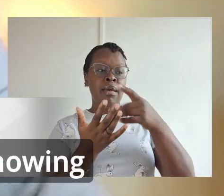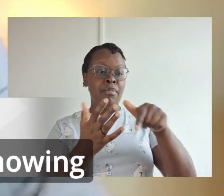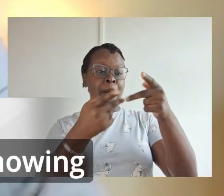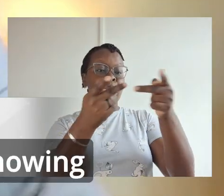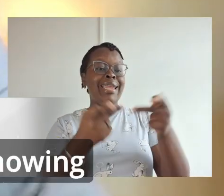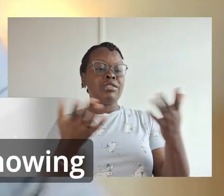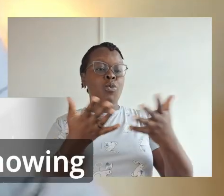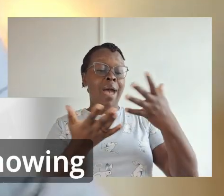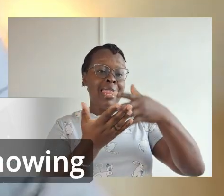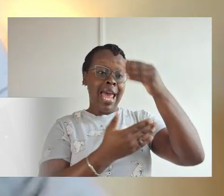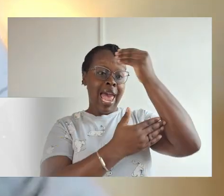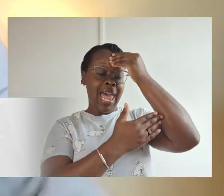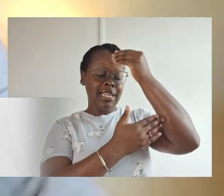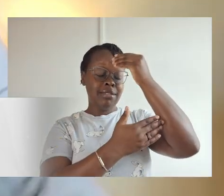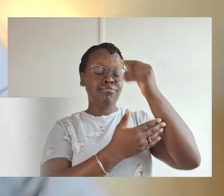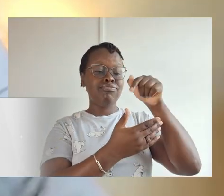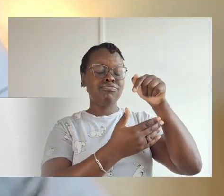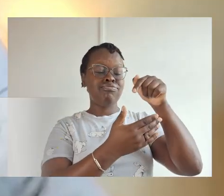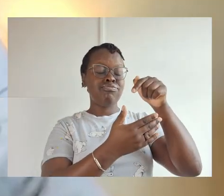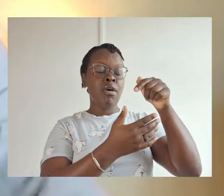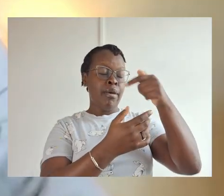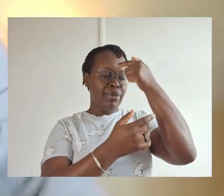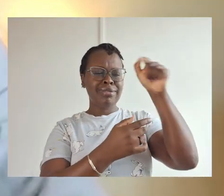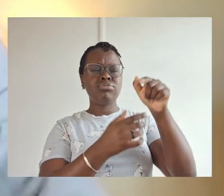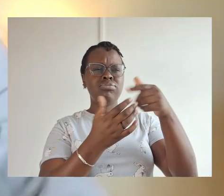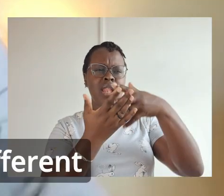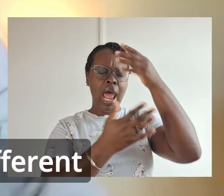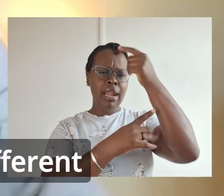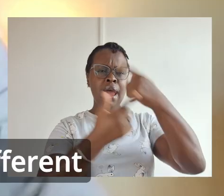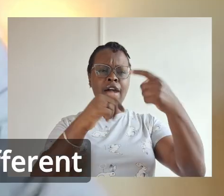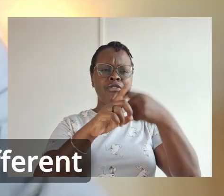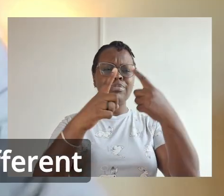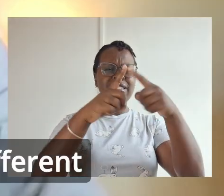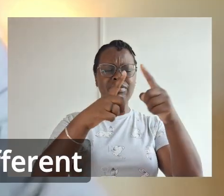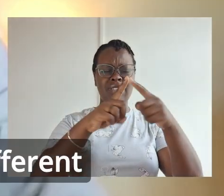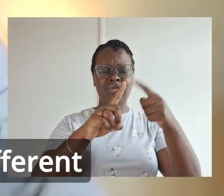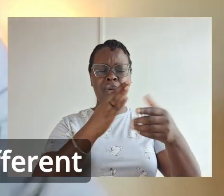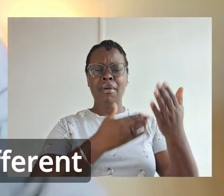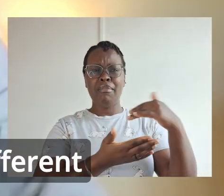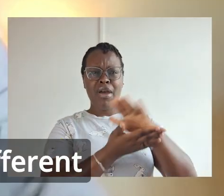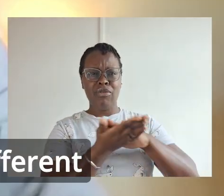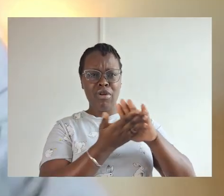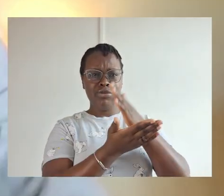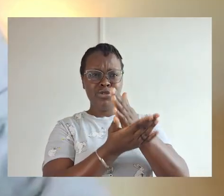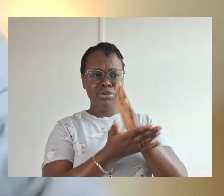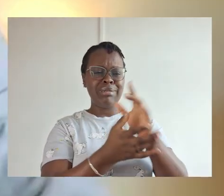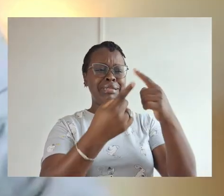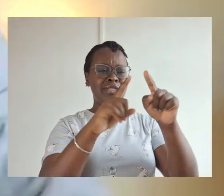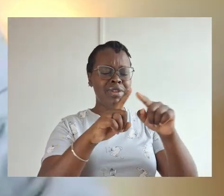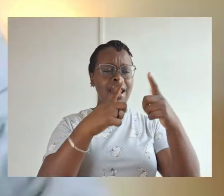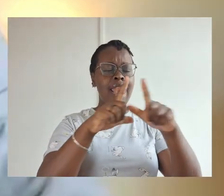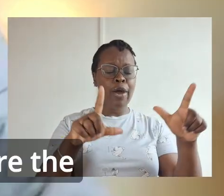which the learners are learning. Knowing that they come from different backgrounds, different cultural backgrounds, different